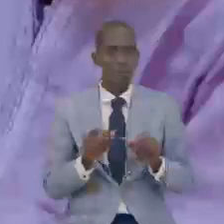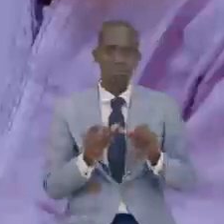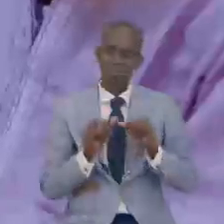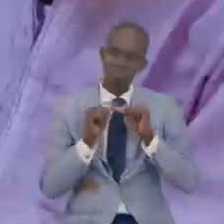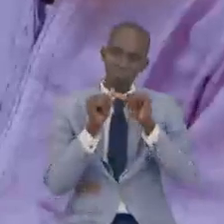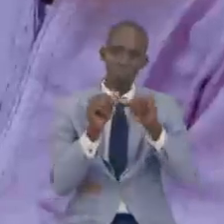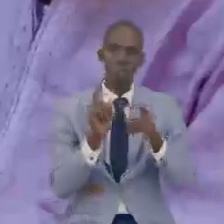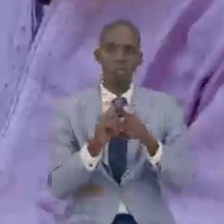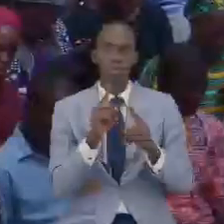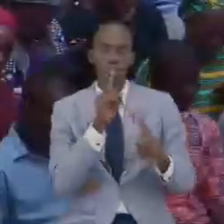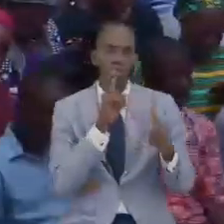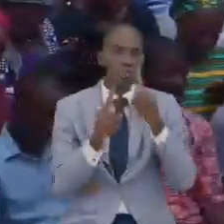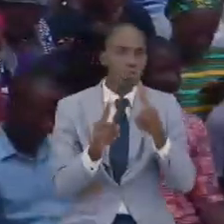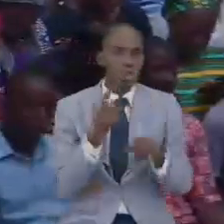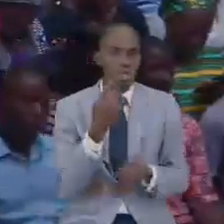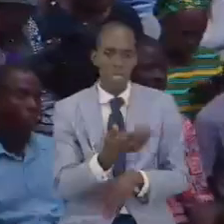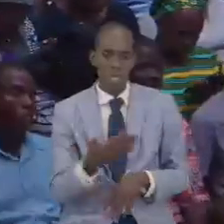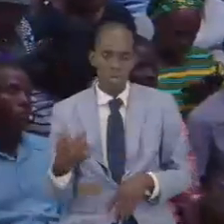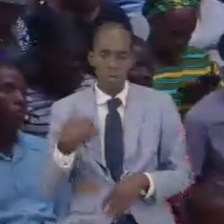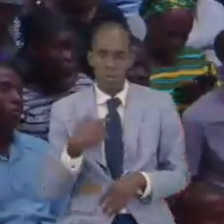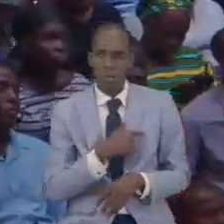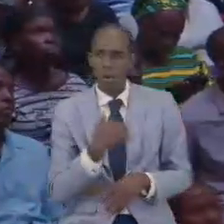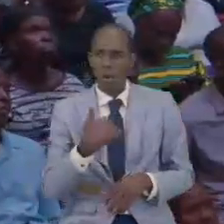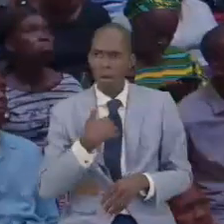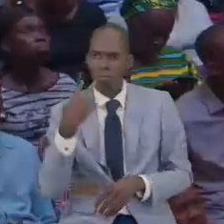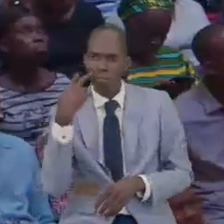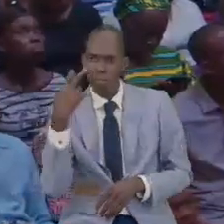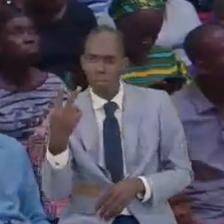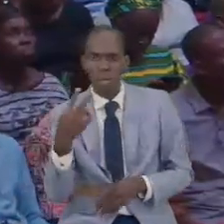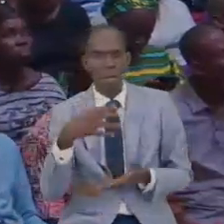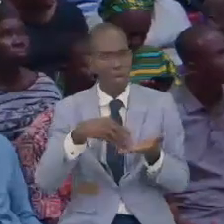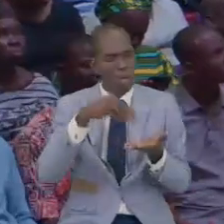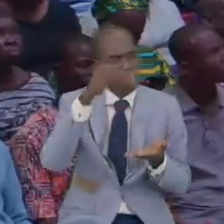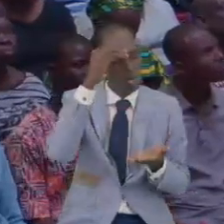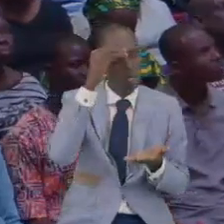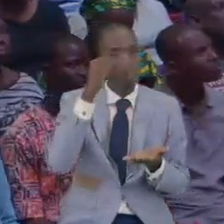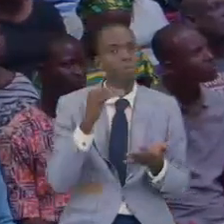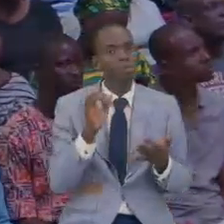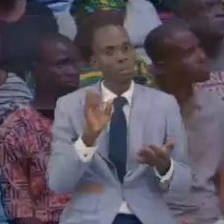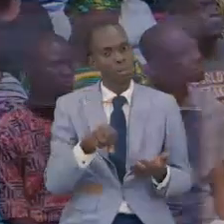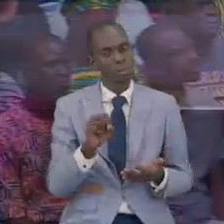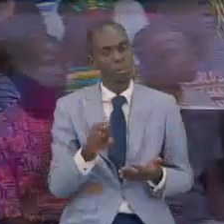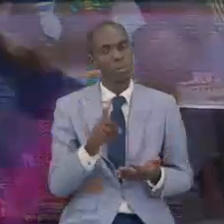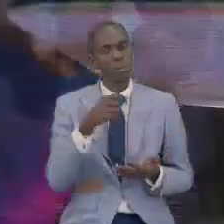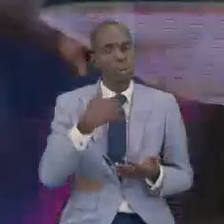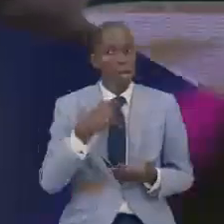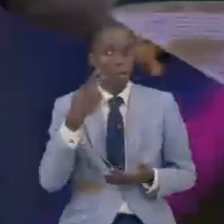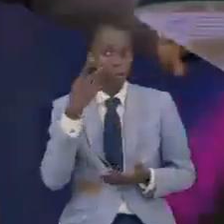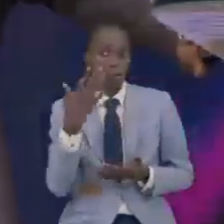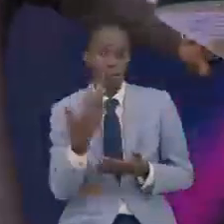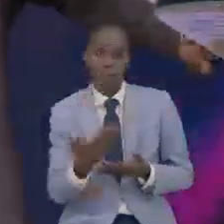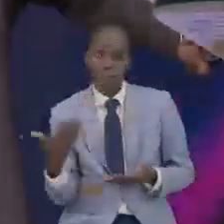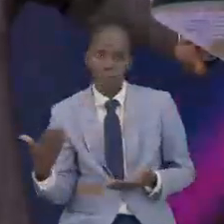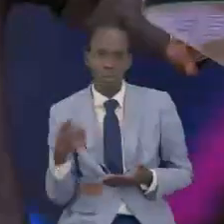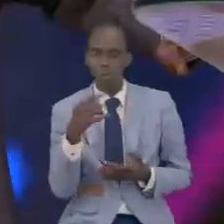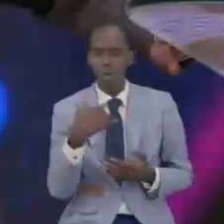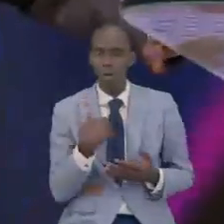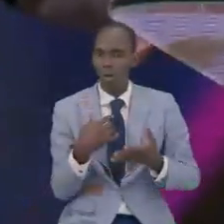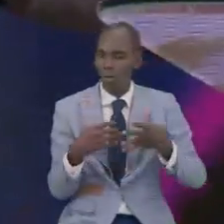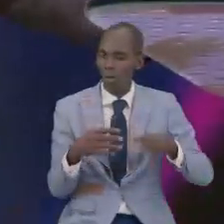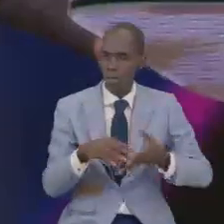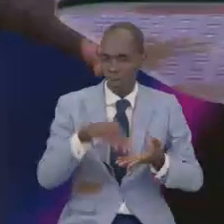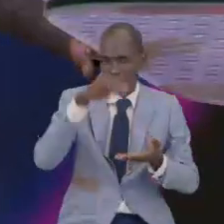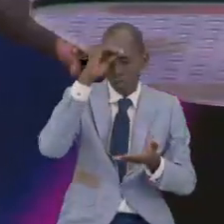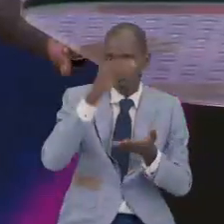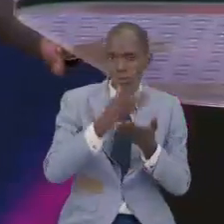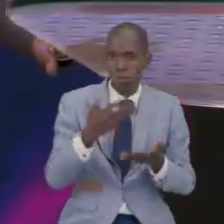we have seen and heard. That's right. They had seen something. They had heard something. They